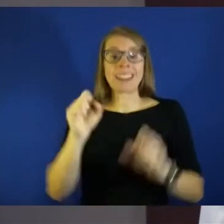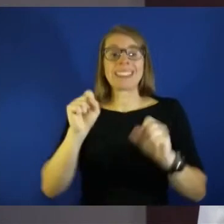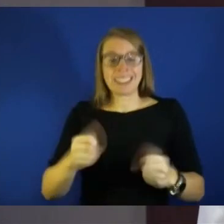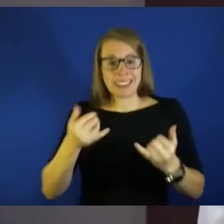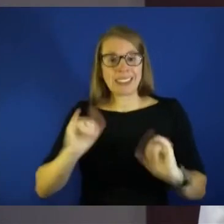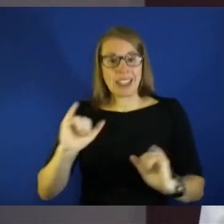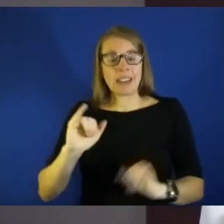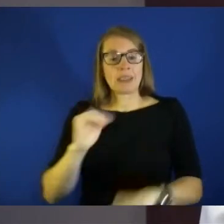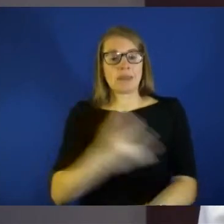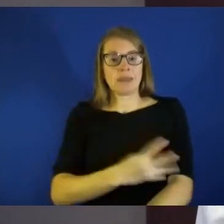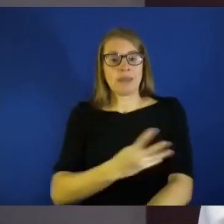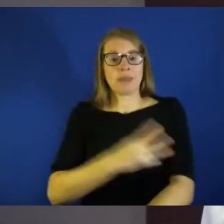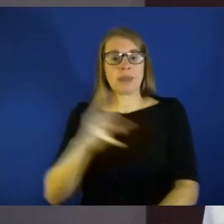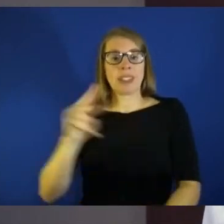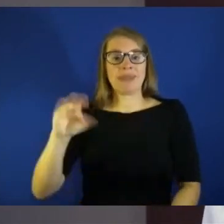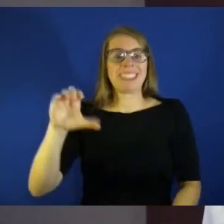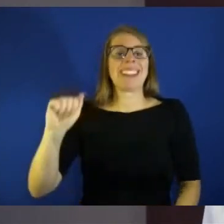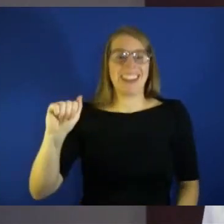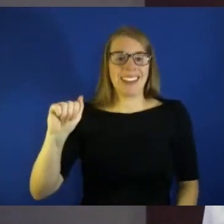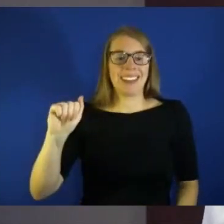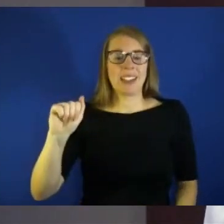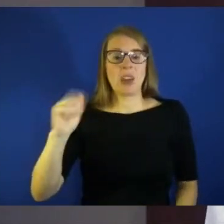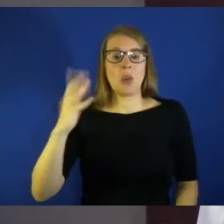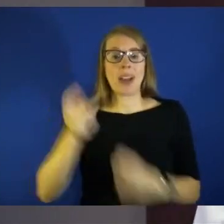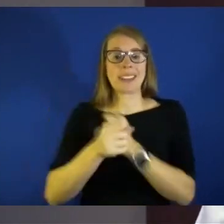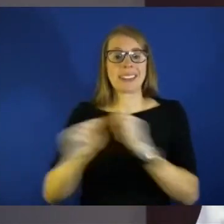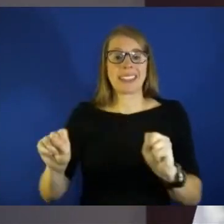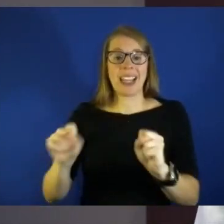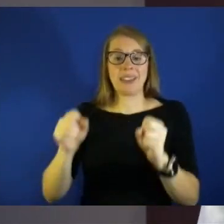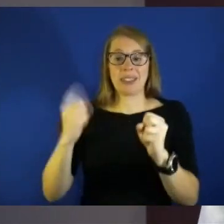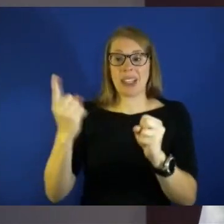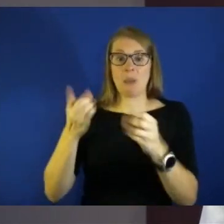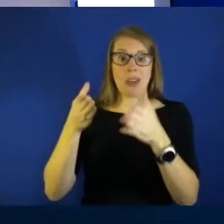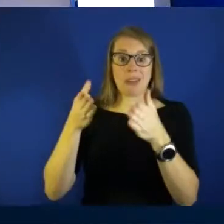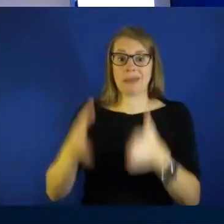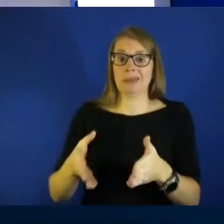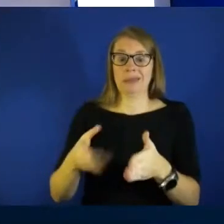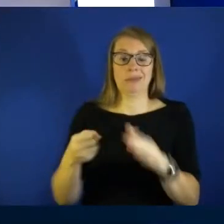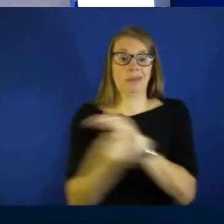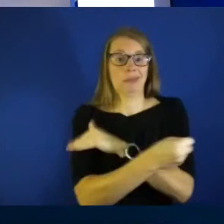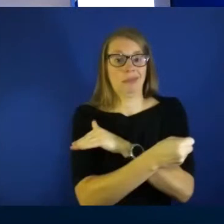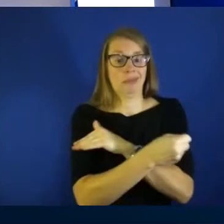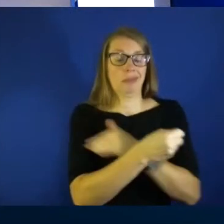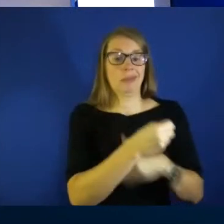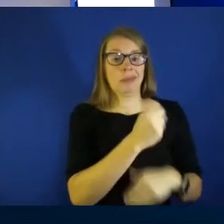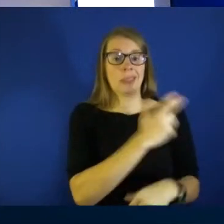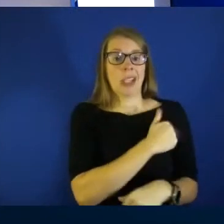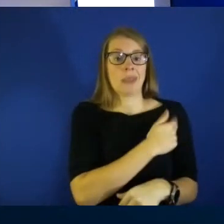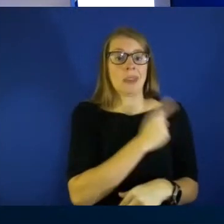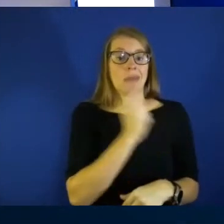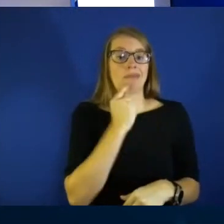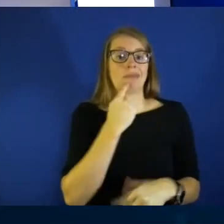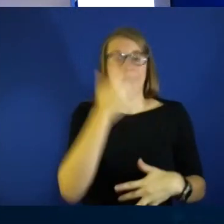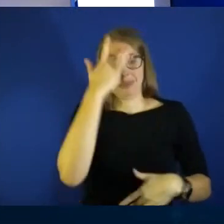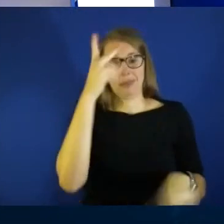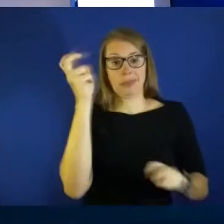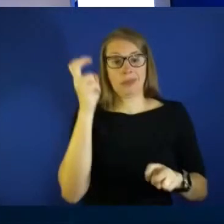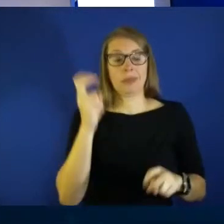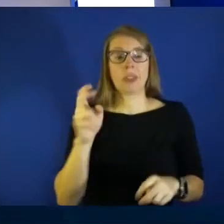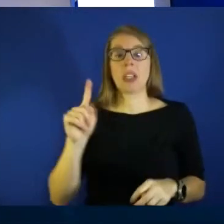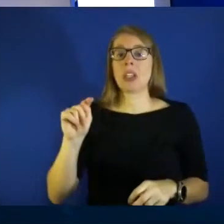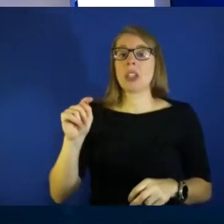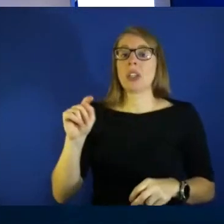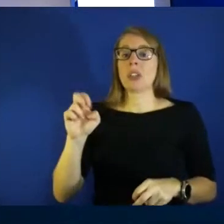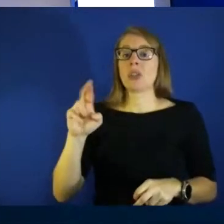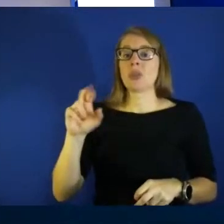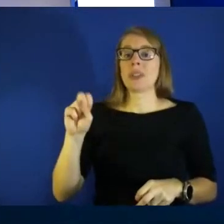try to save somebody from going down that road. Dr. Hawkinson, an easy one for you, I think. Teresa says, should I get vaccinated even if I